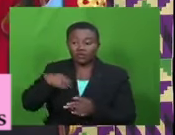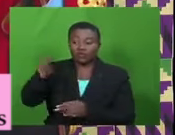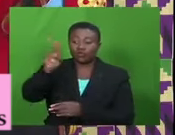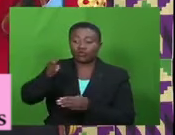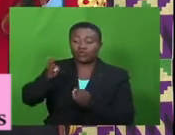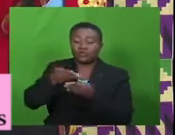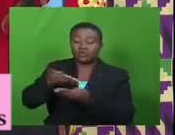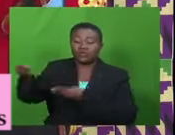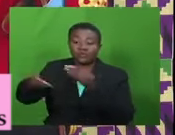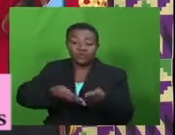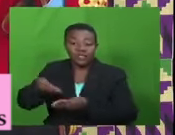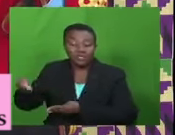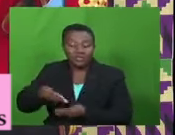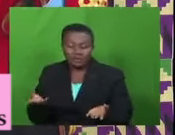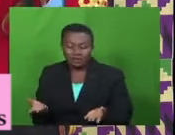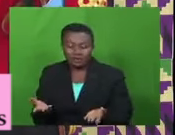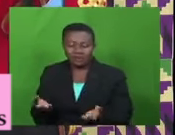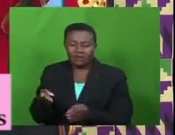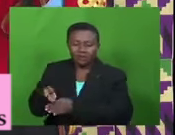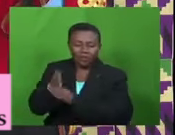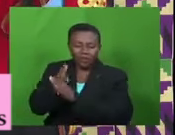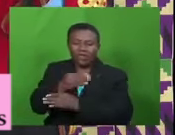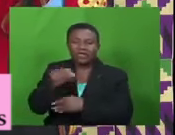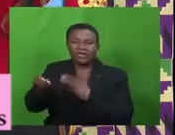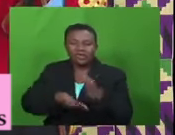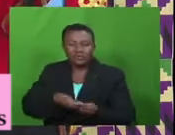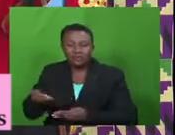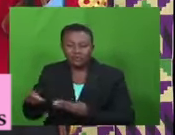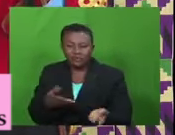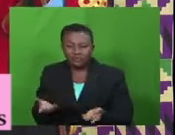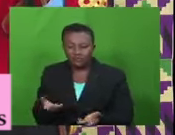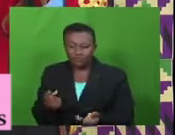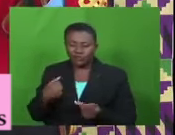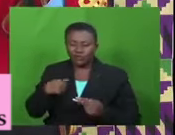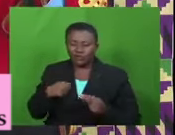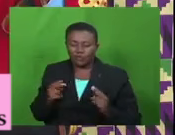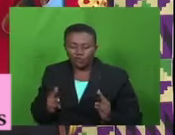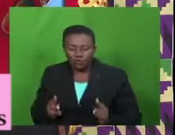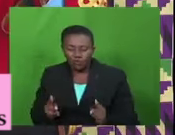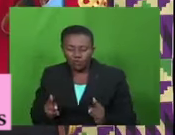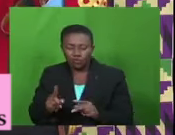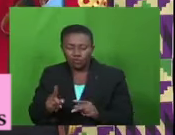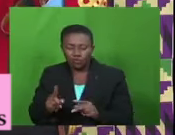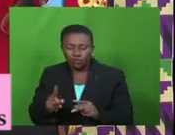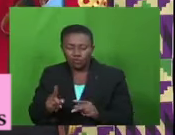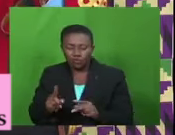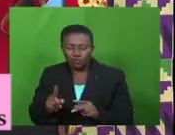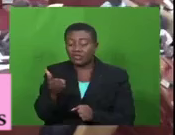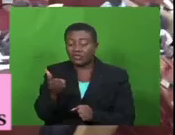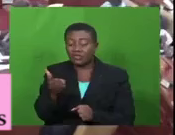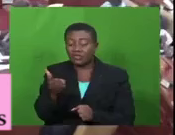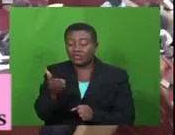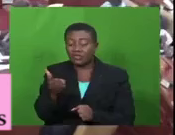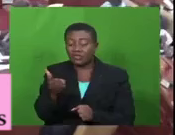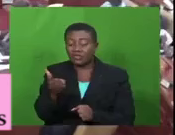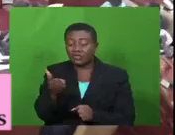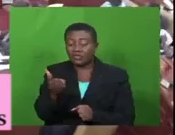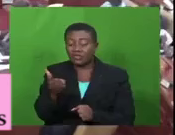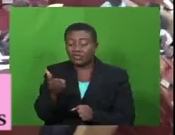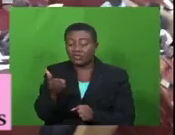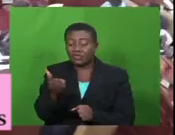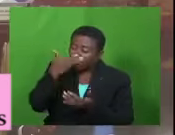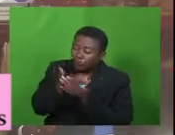recklessly. Yes, I've been in a hurry to get things done, and this includes massive developments